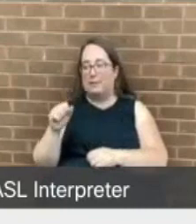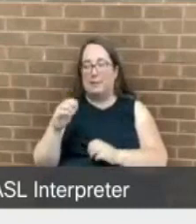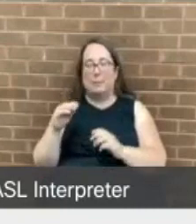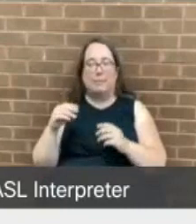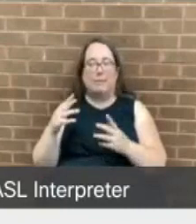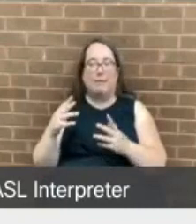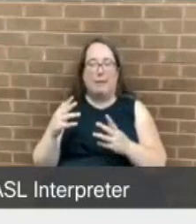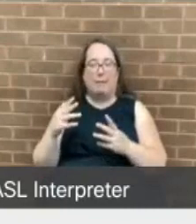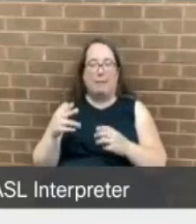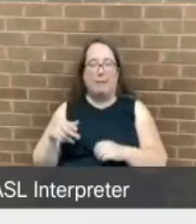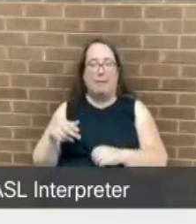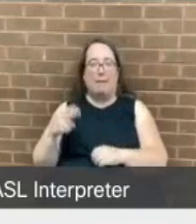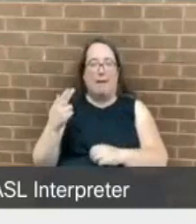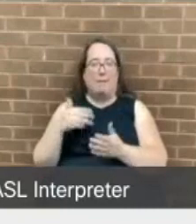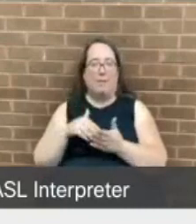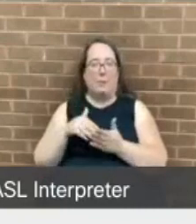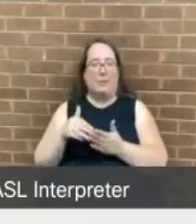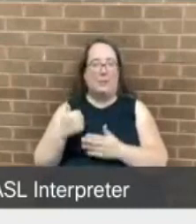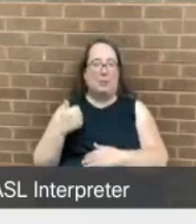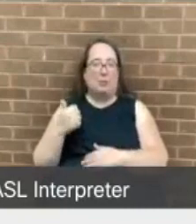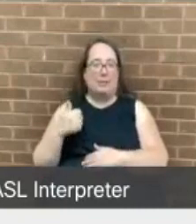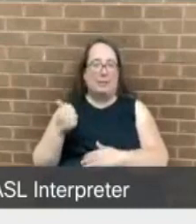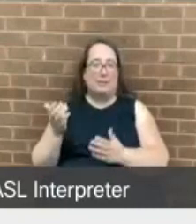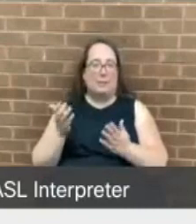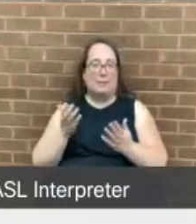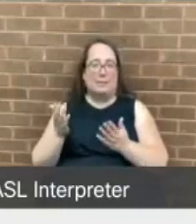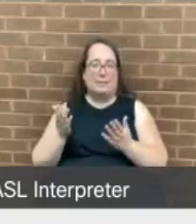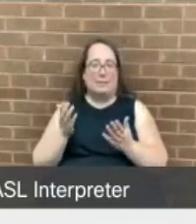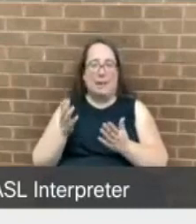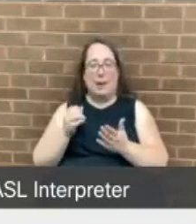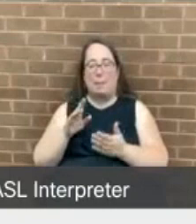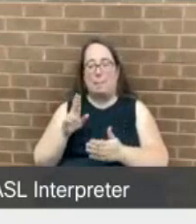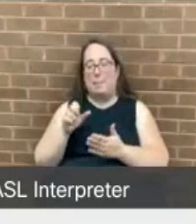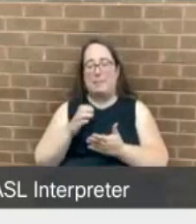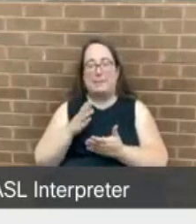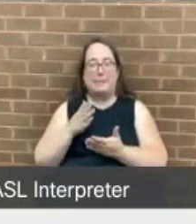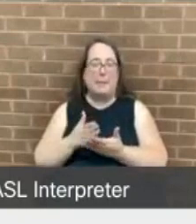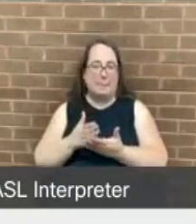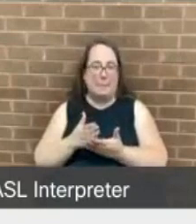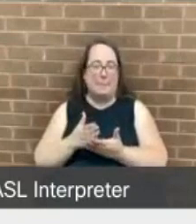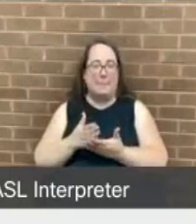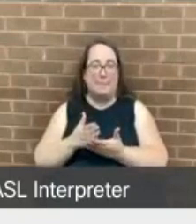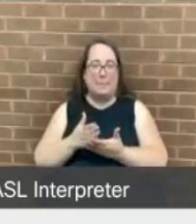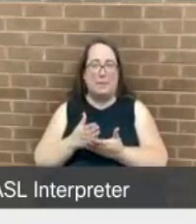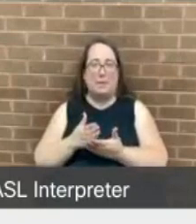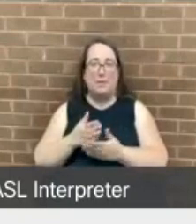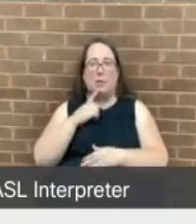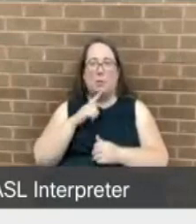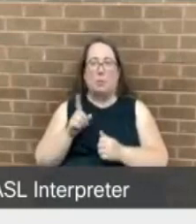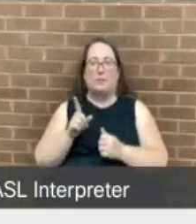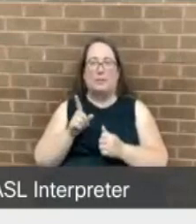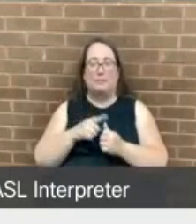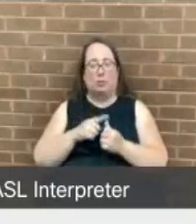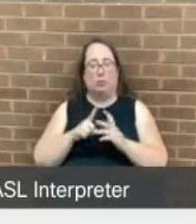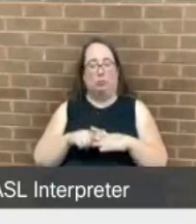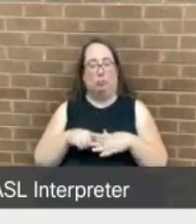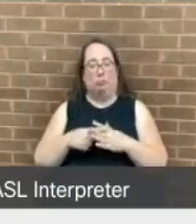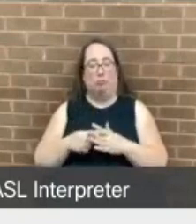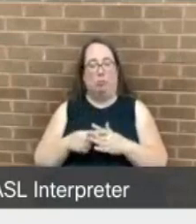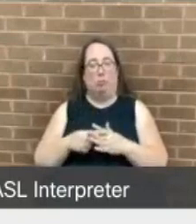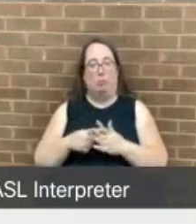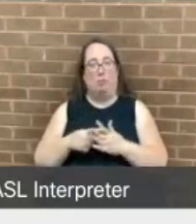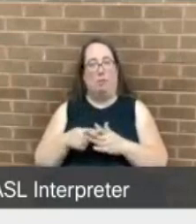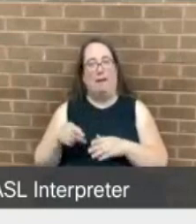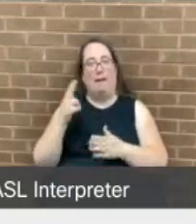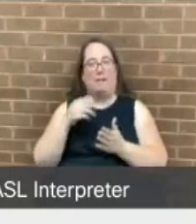and provide kind of high frequency transit service as well as really first-class bus stops and those types of things. So it's really kind of our first endeavor in one of those kind of